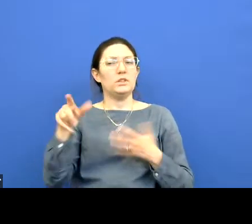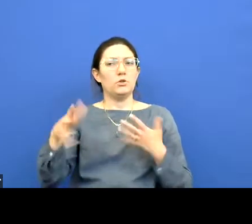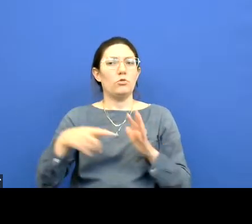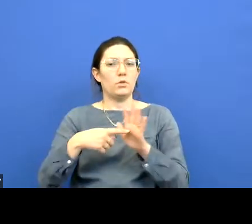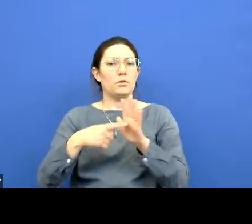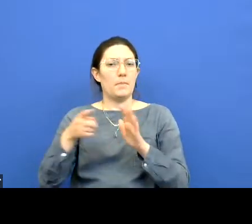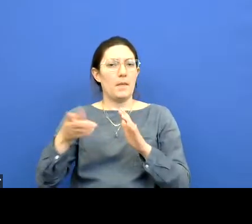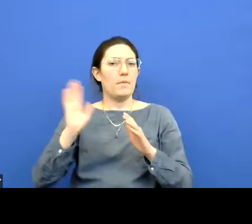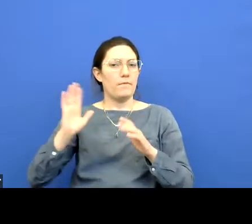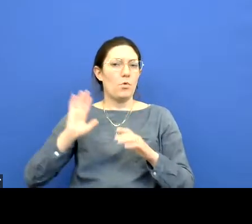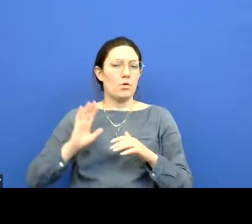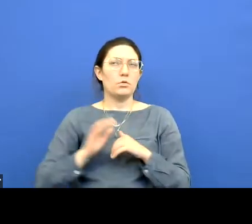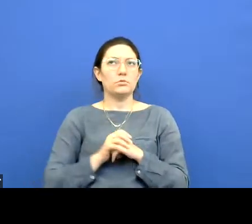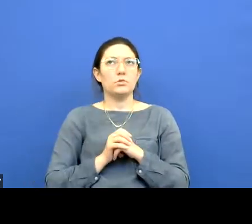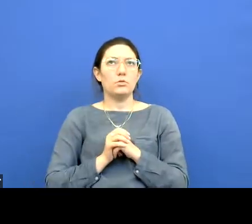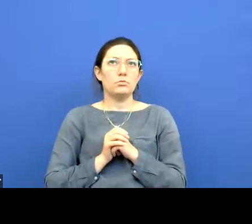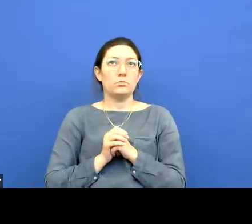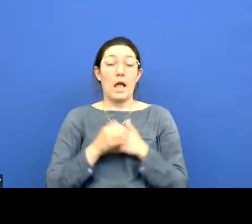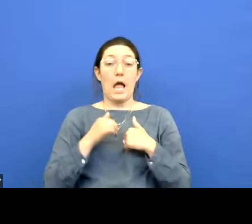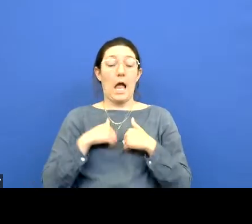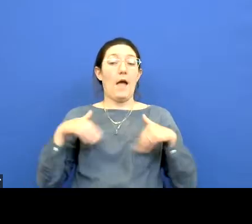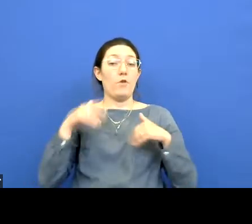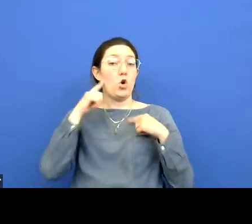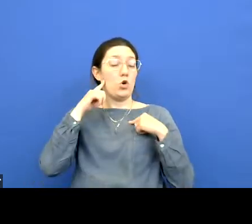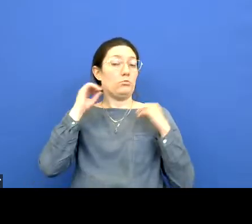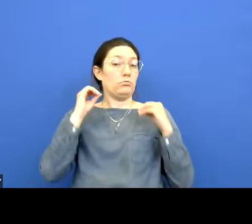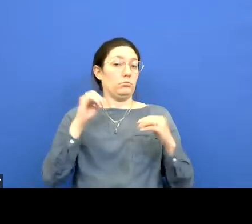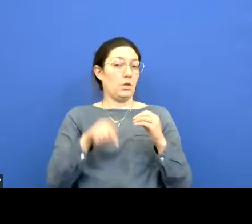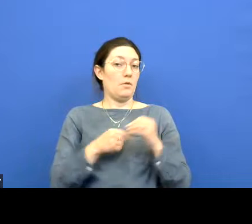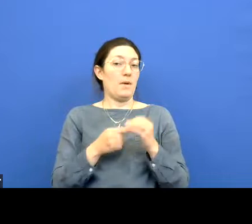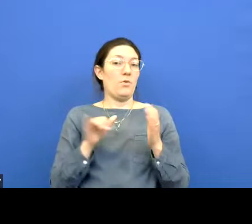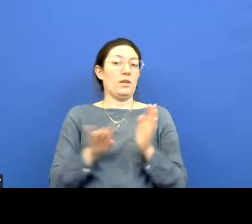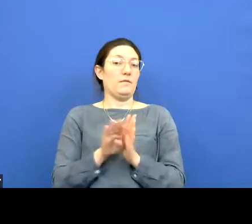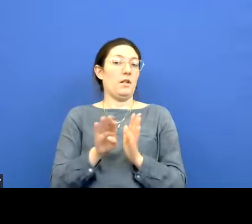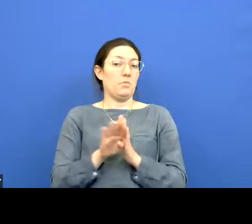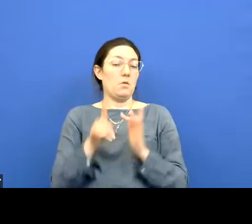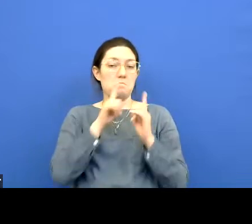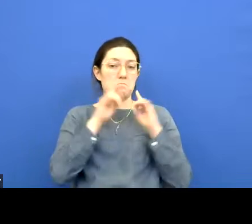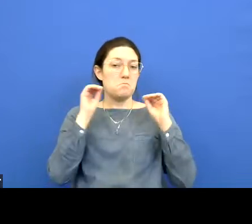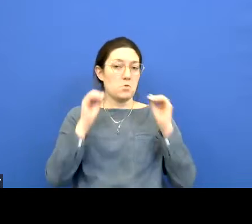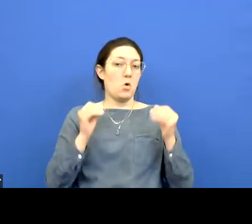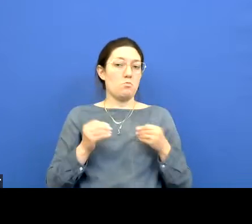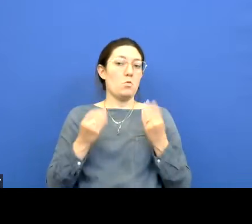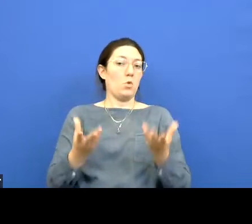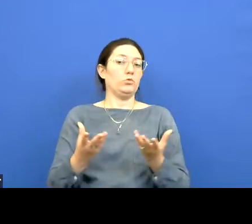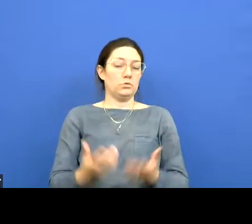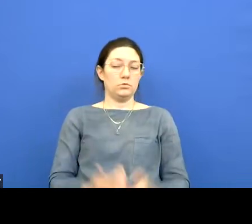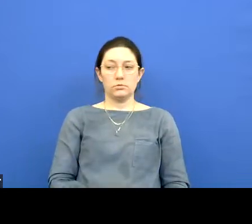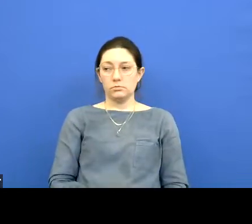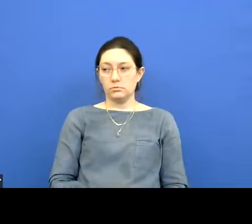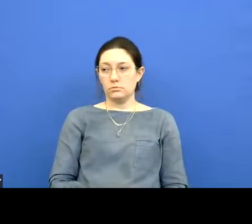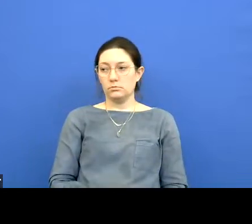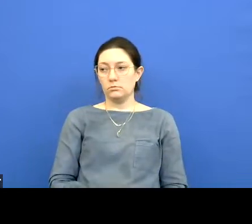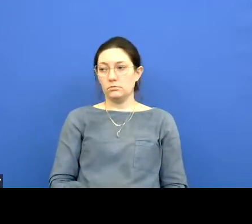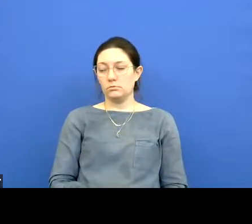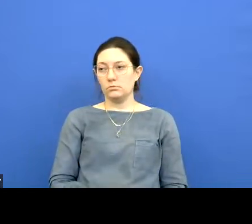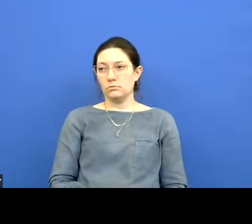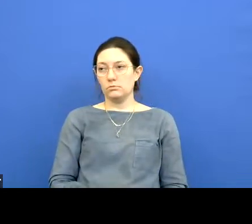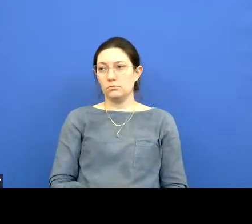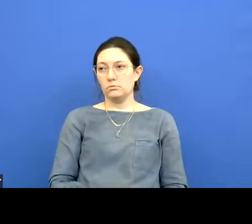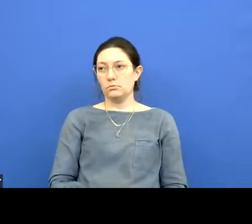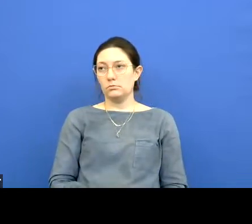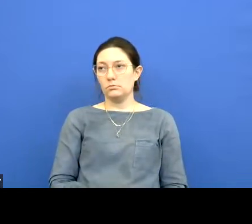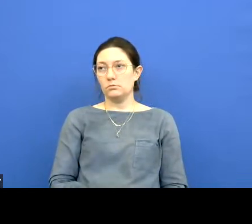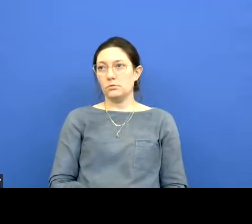him in the past, but, I've not heard any proposals. Well, let me rephrase that. There